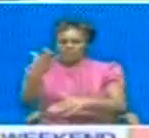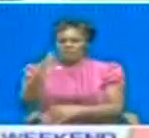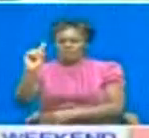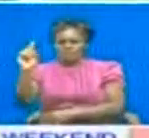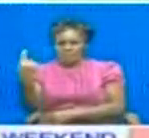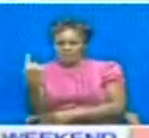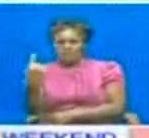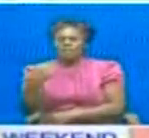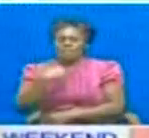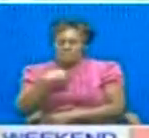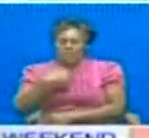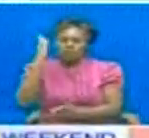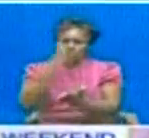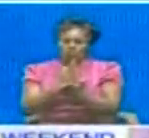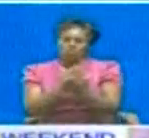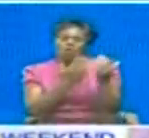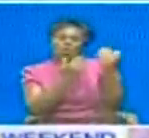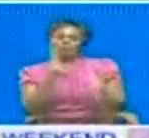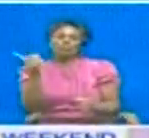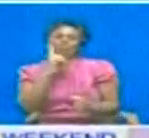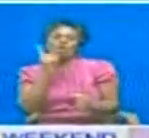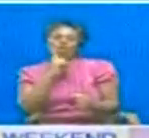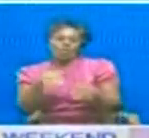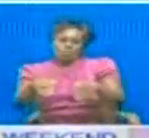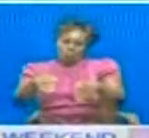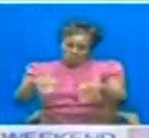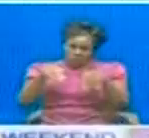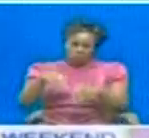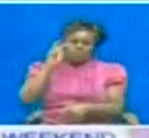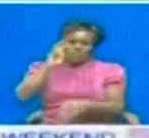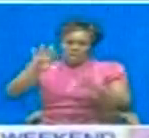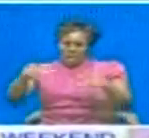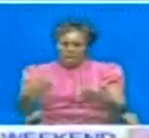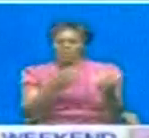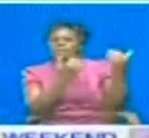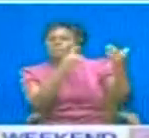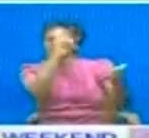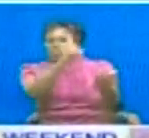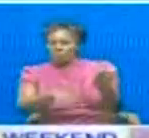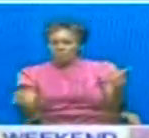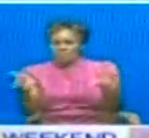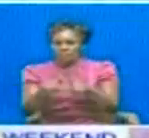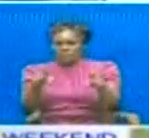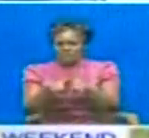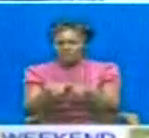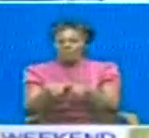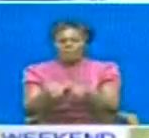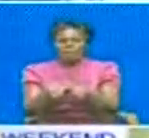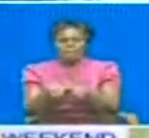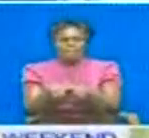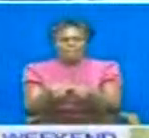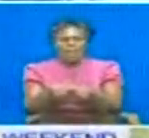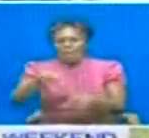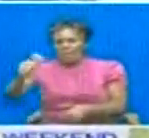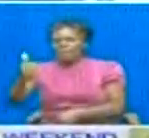tee shot. So I'm really, really looking forward to tomorrow. I'm going in tomorrow, I think I'll know what I'm going to be expecting, and you know, I've just got to deal with it.